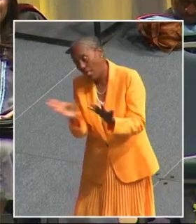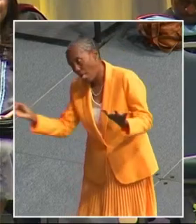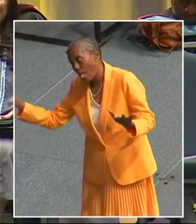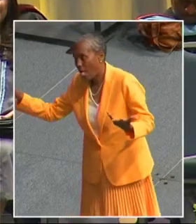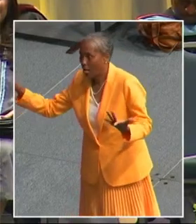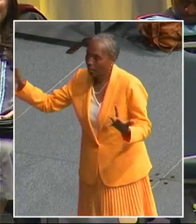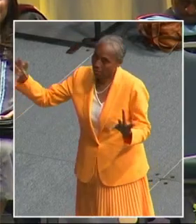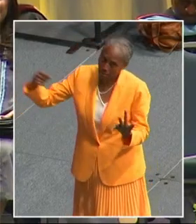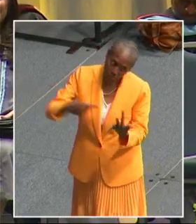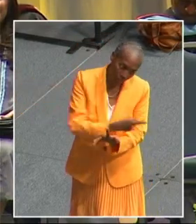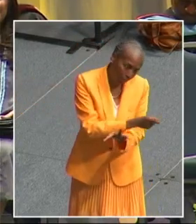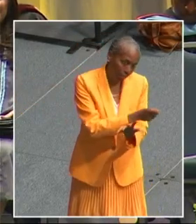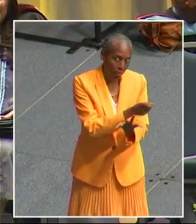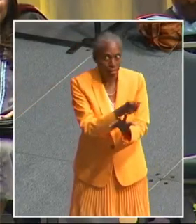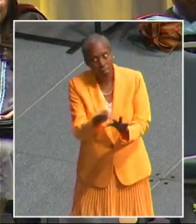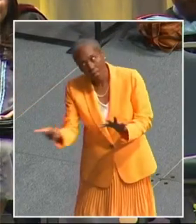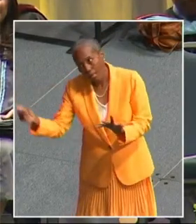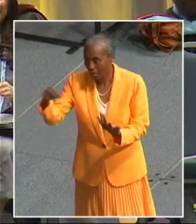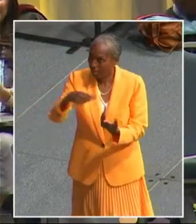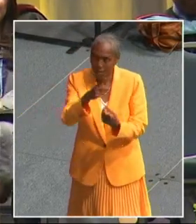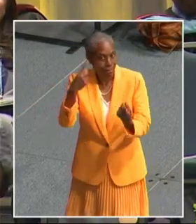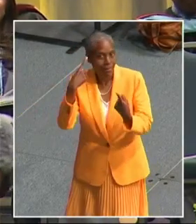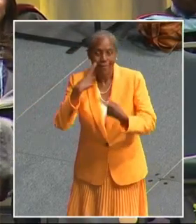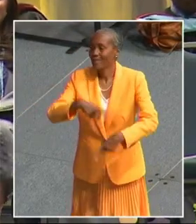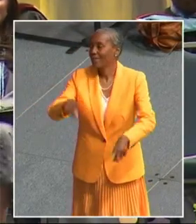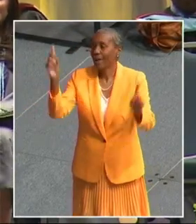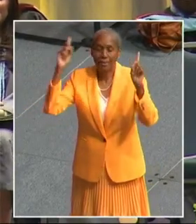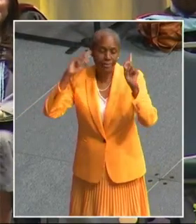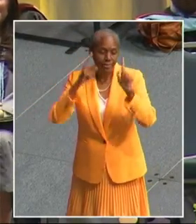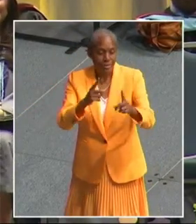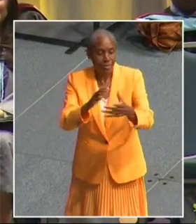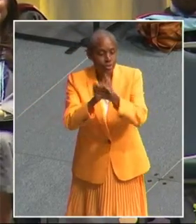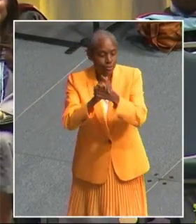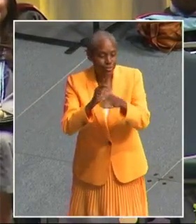destination today is still the same. Congratulations to you, sweetheart.